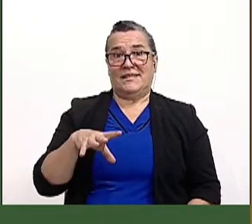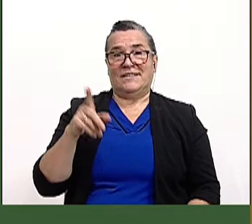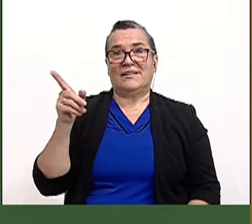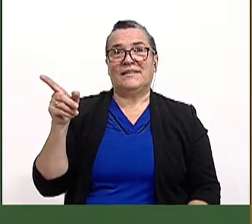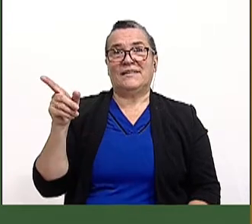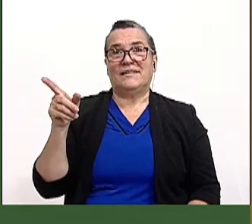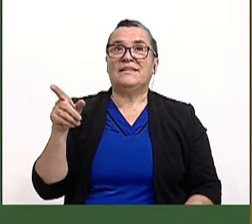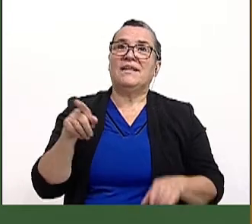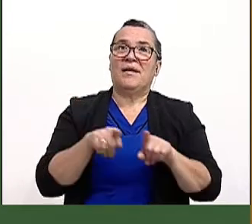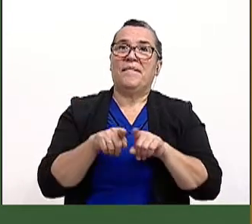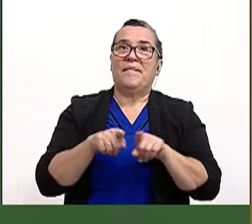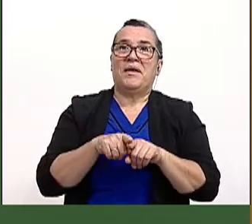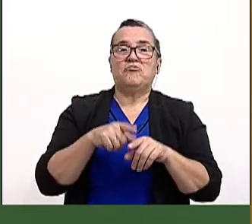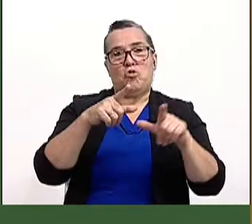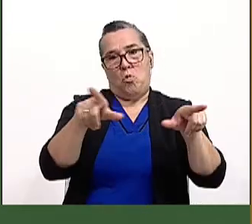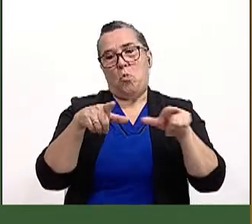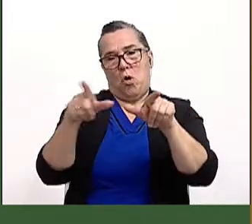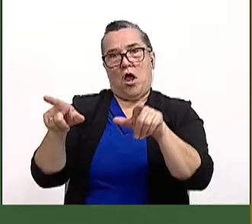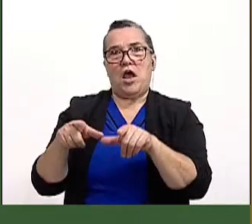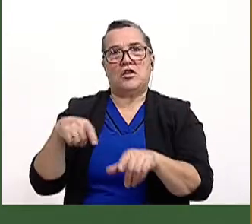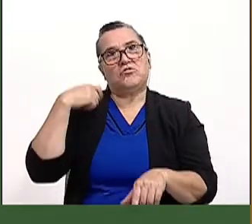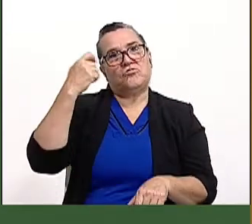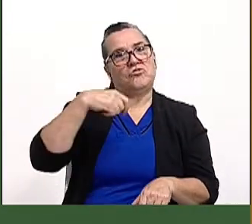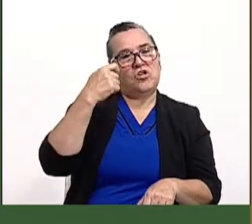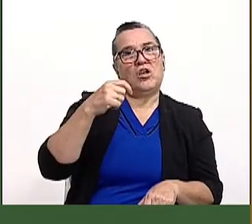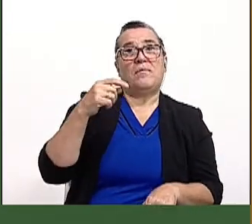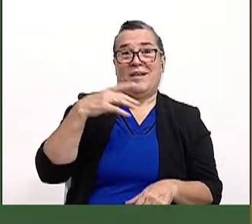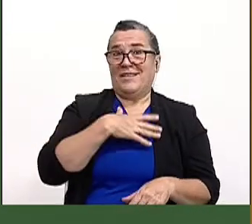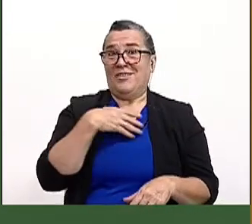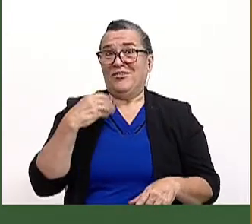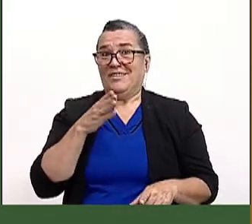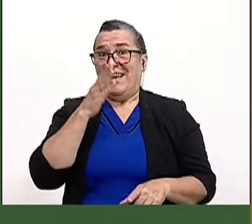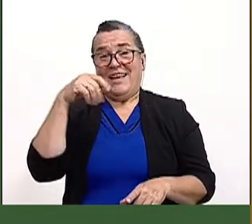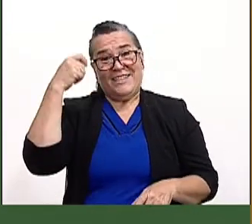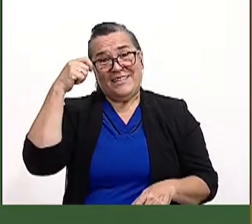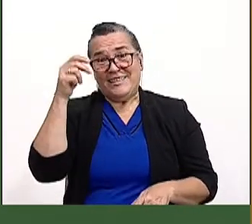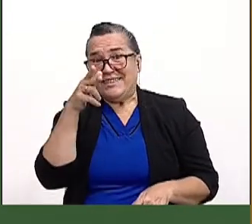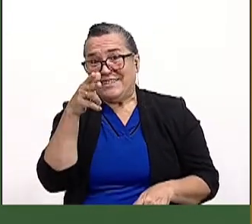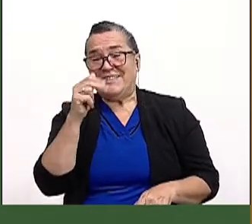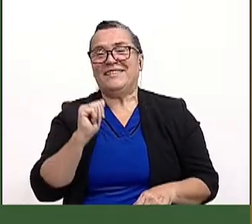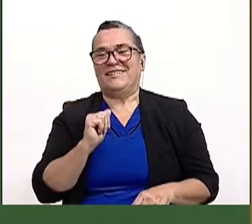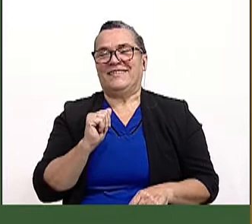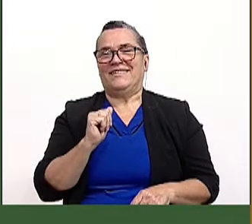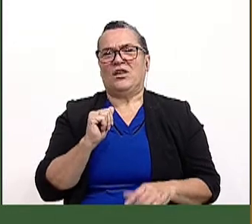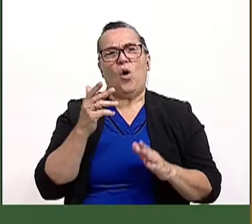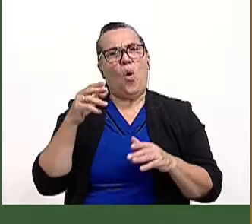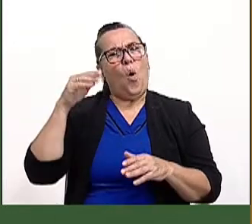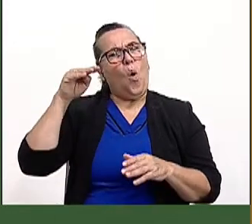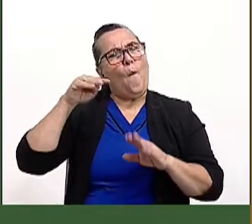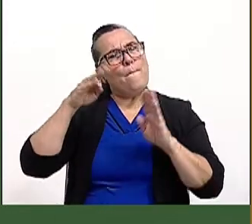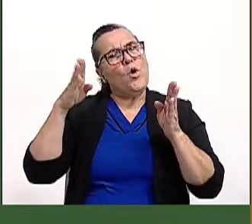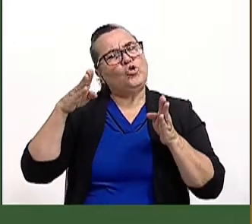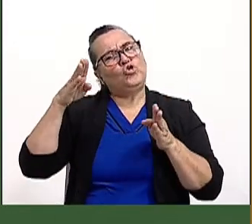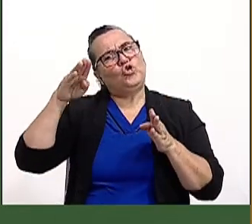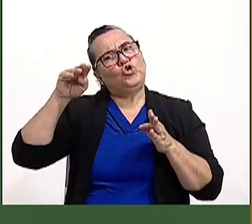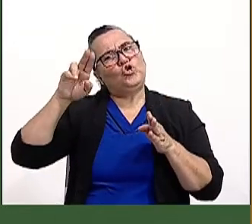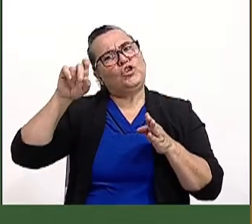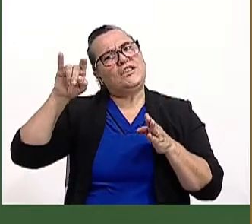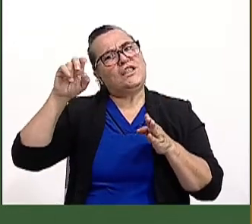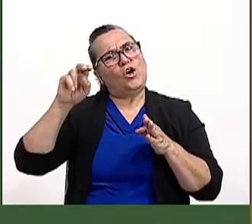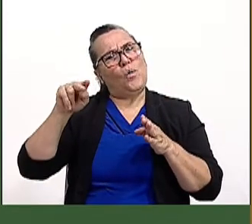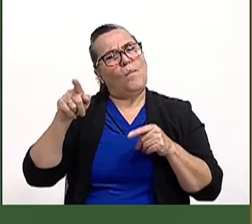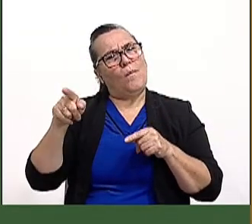We have here some places like the cinema. Do you like going to the cinema? Or the museum? Very